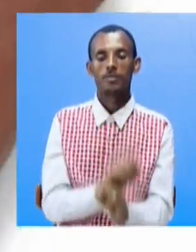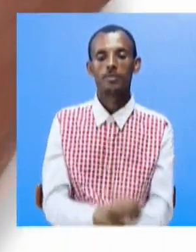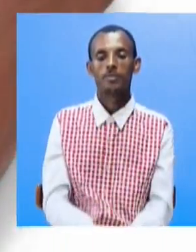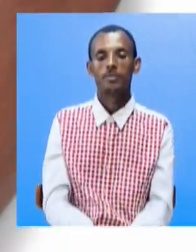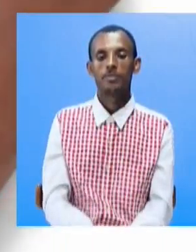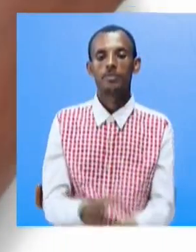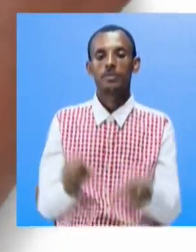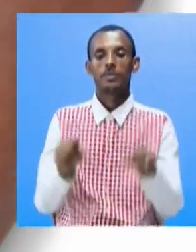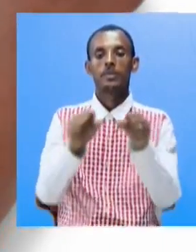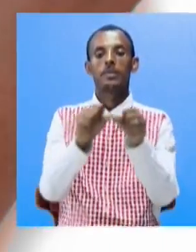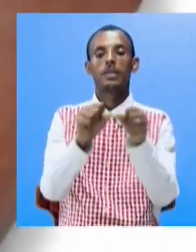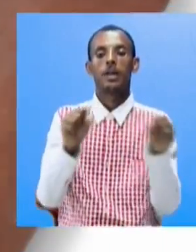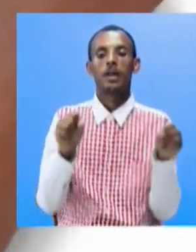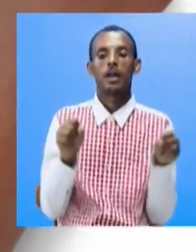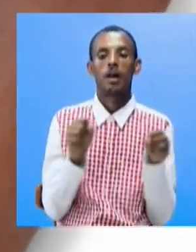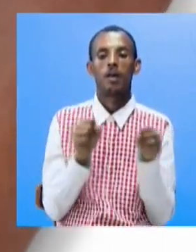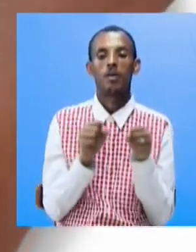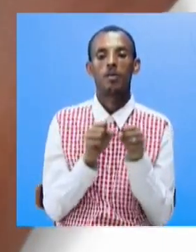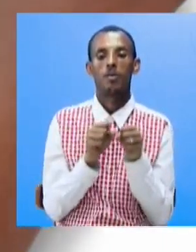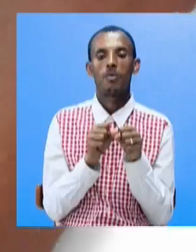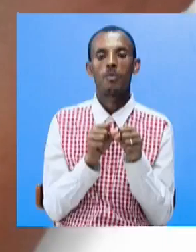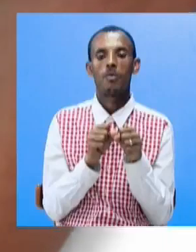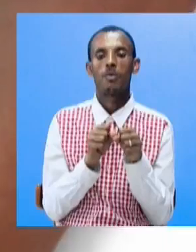the area of the shaded region